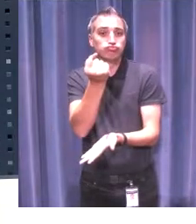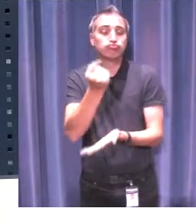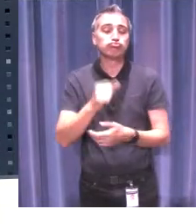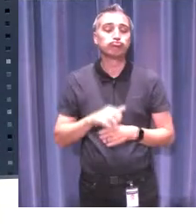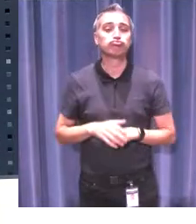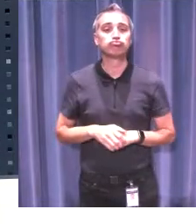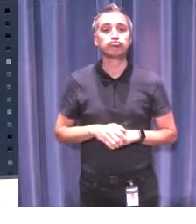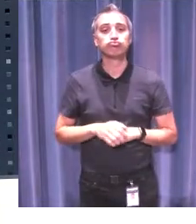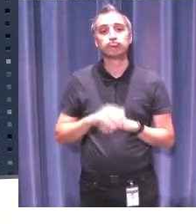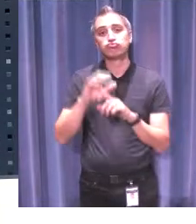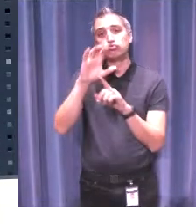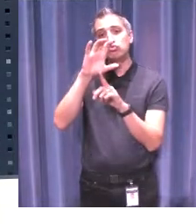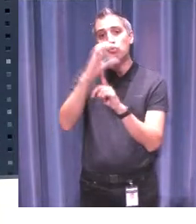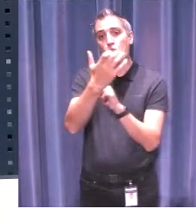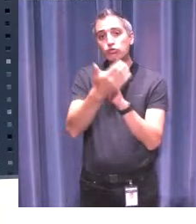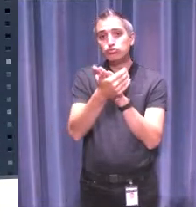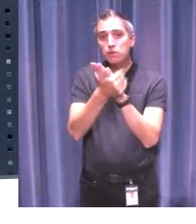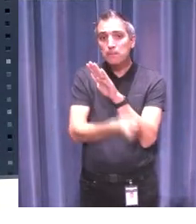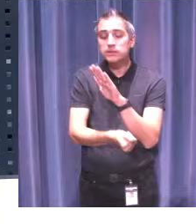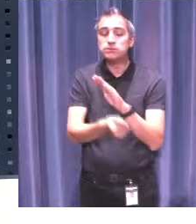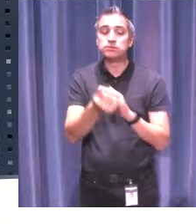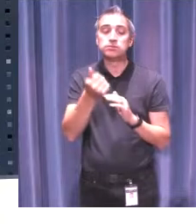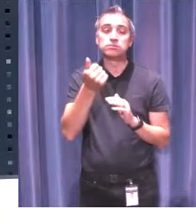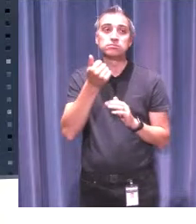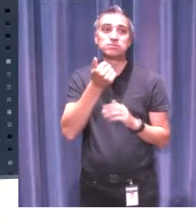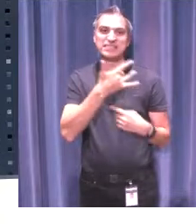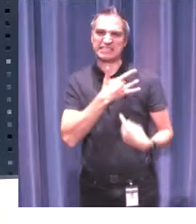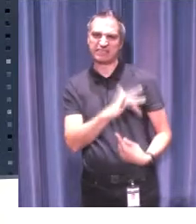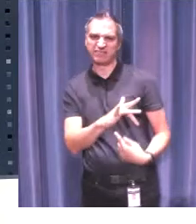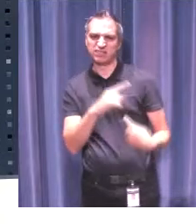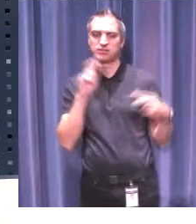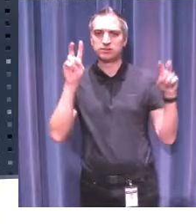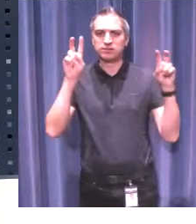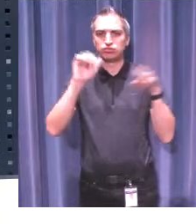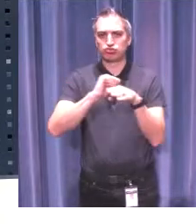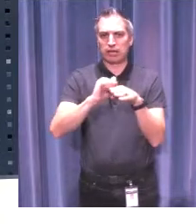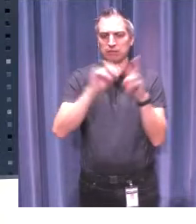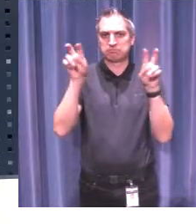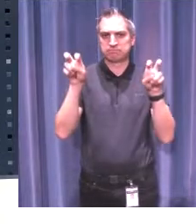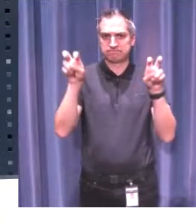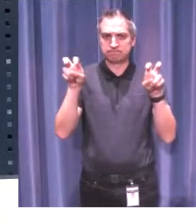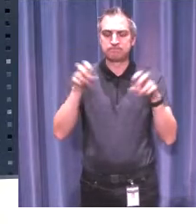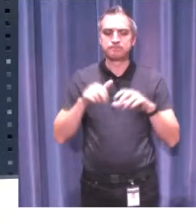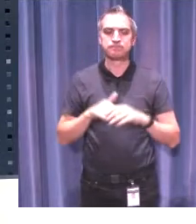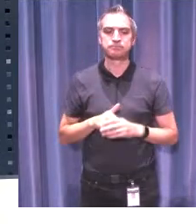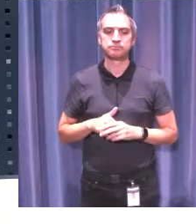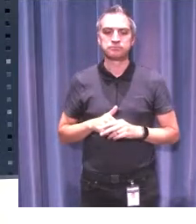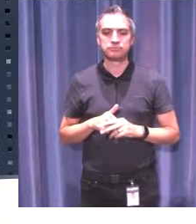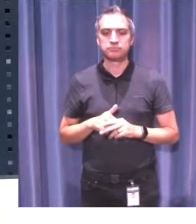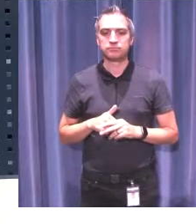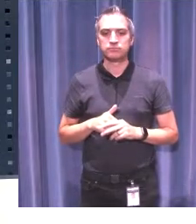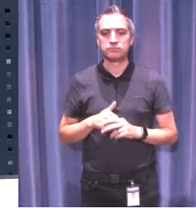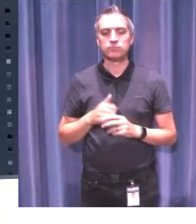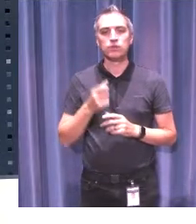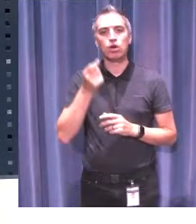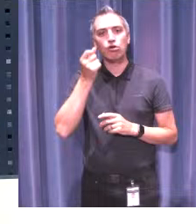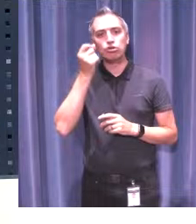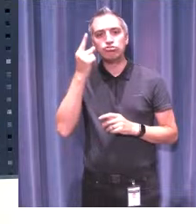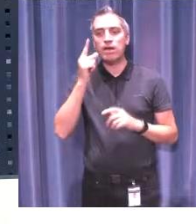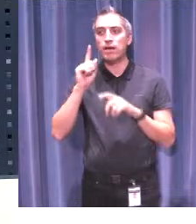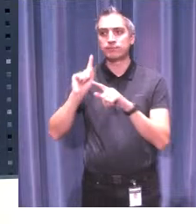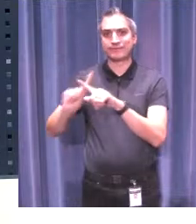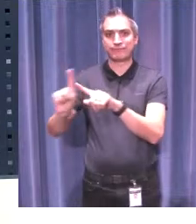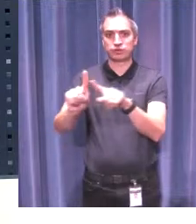cultural competence and sensitivity, just ensuring that there's an understanding of diverse needs,